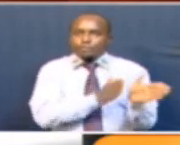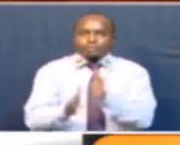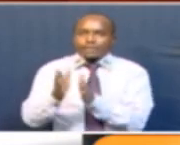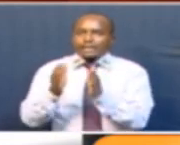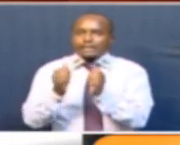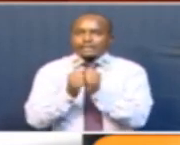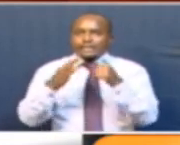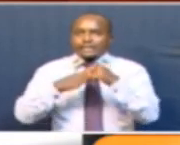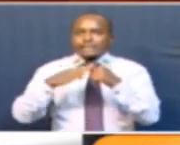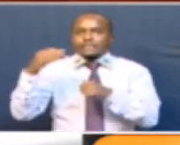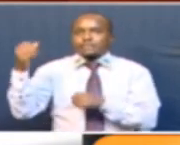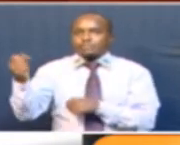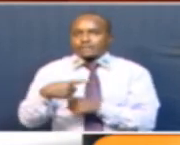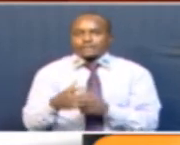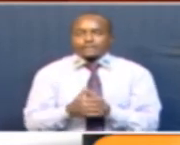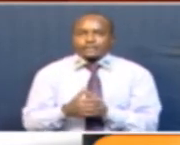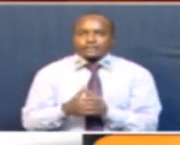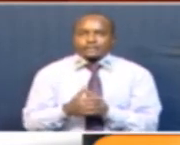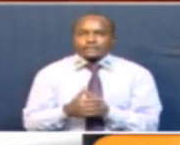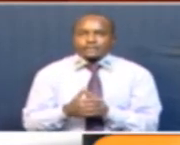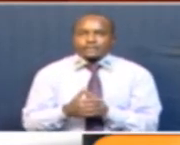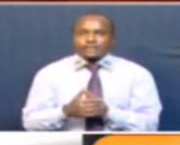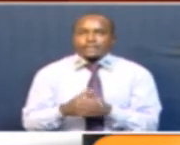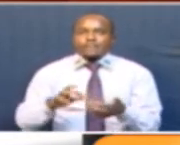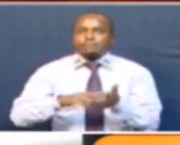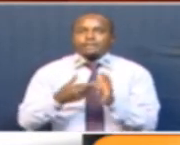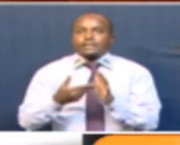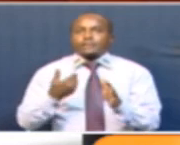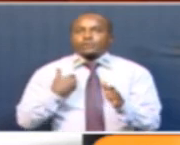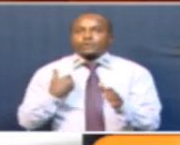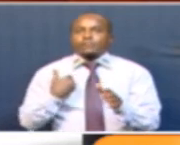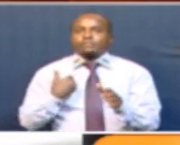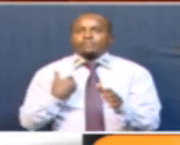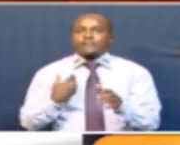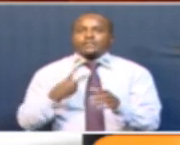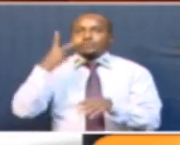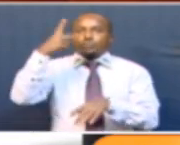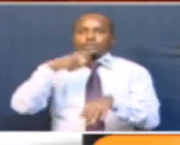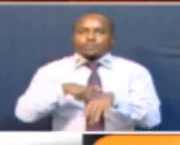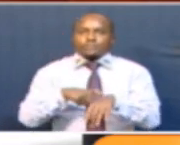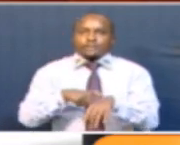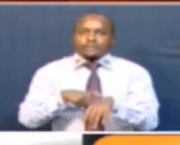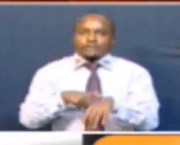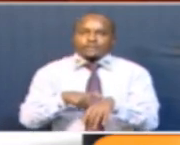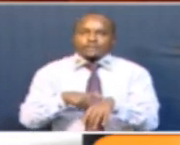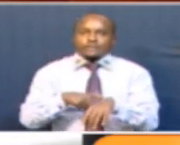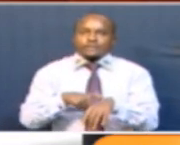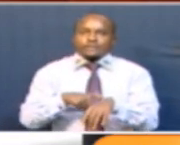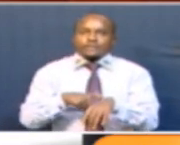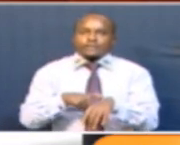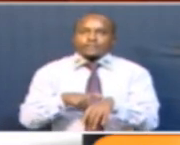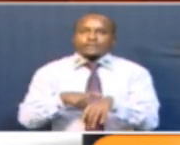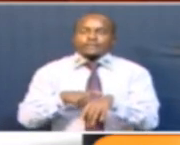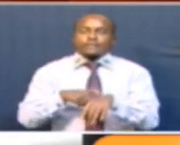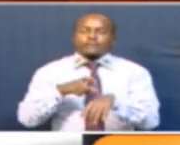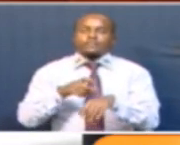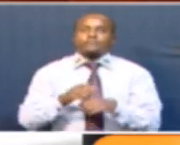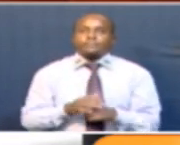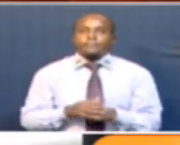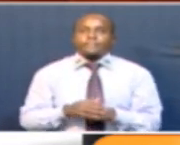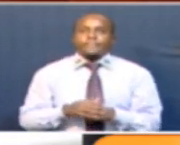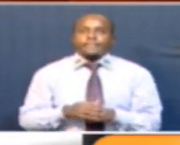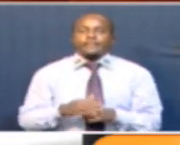1.5 years? So yes. You have rather doubled your... Yes, they've been delays. Correct. They've been delays in this